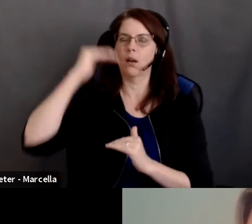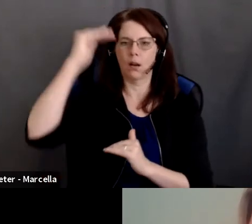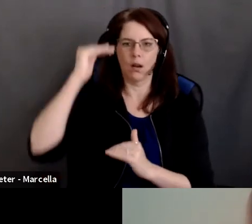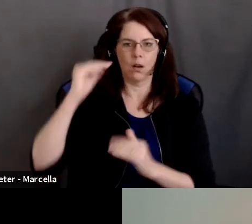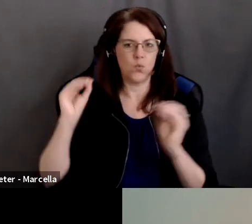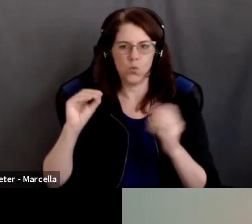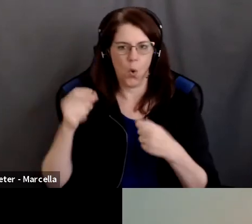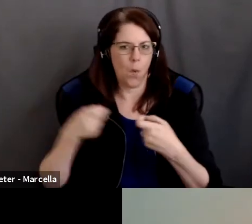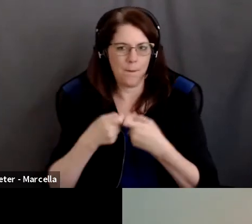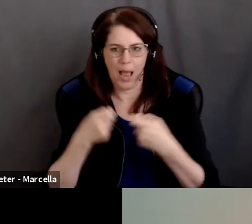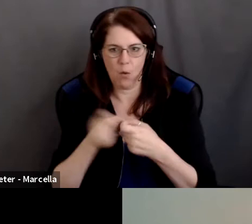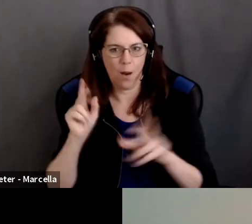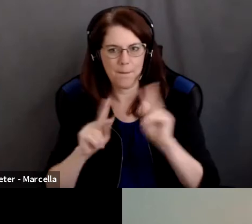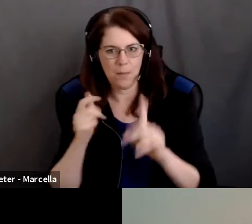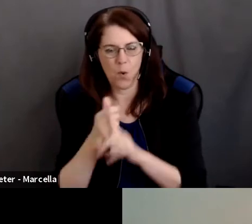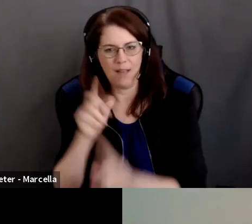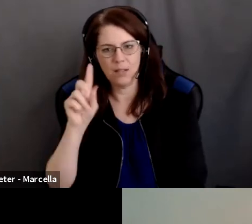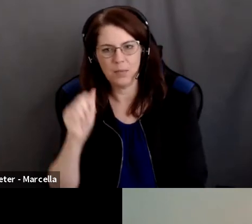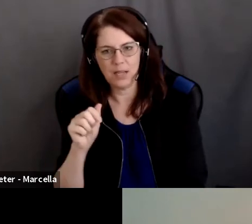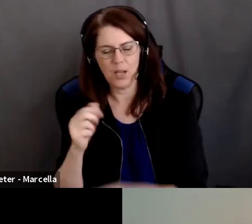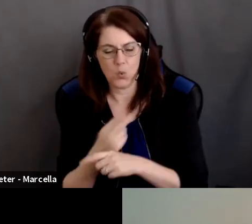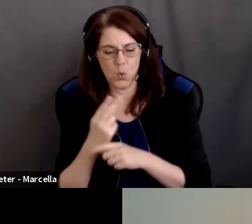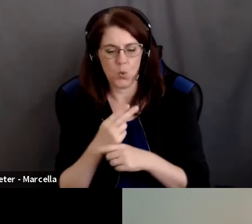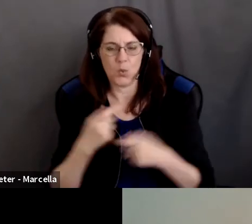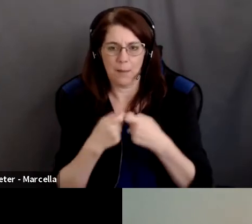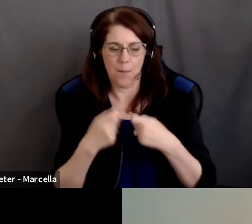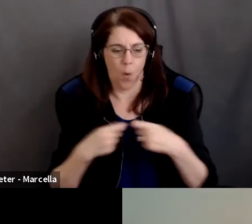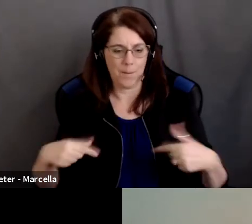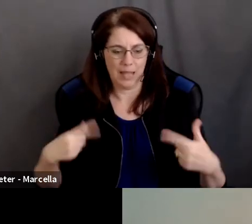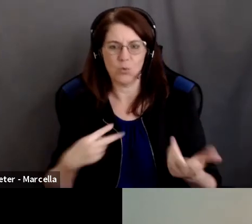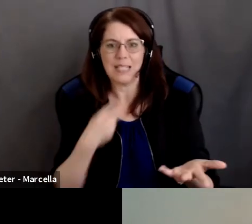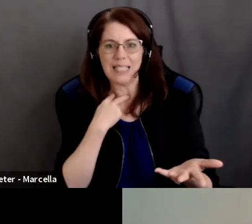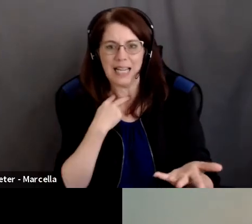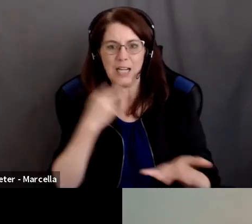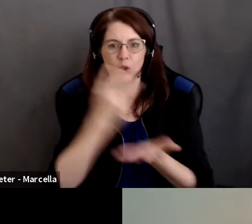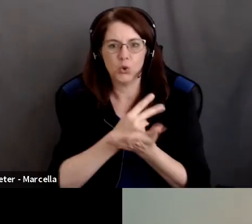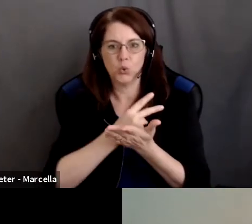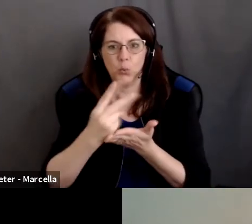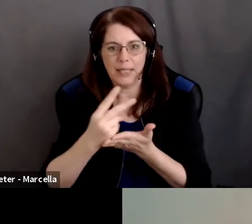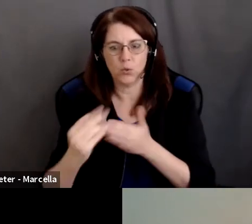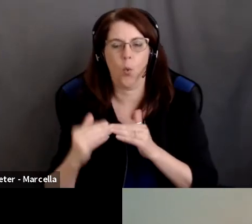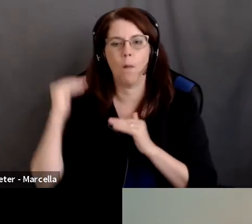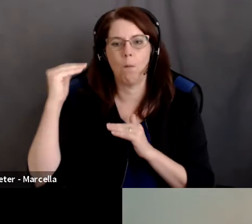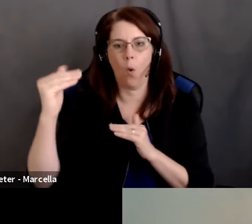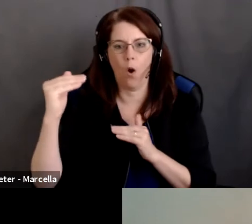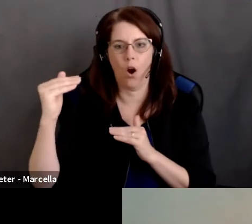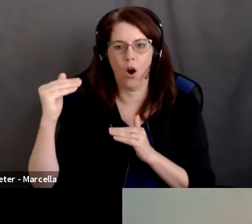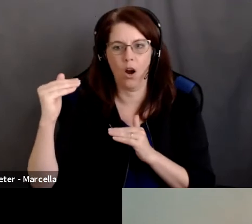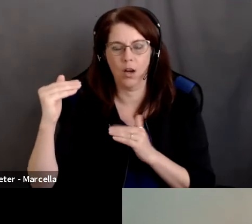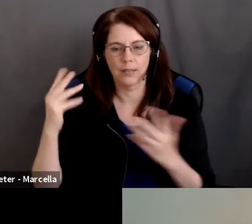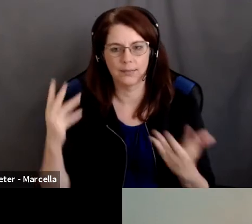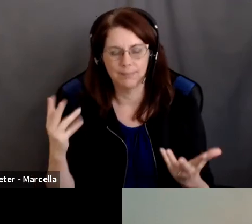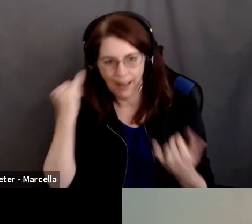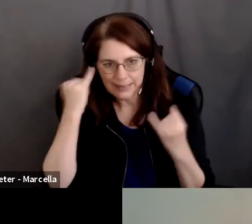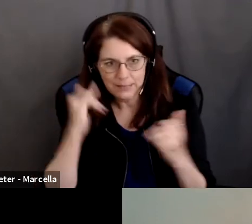with disabilities and those who use mobility devices were literally stuck for 2 weeks or more. Oh my gosh. Ideas for